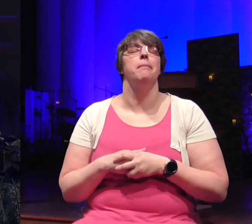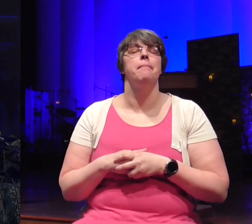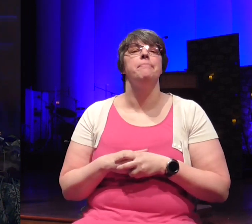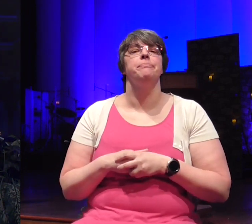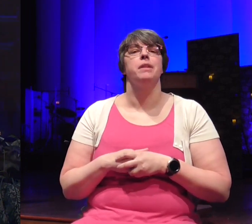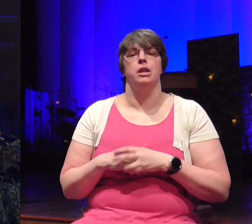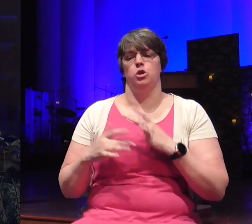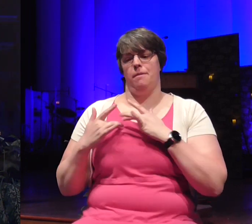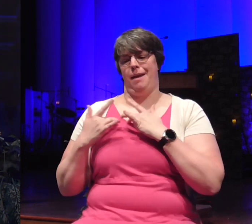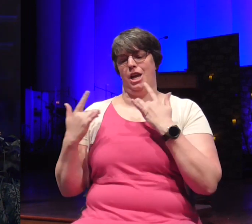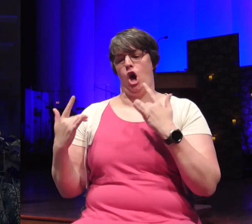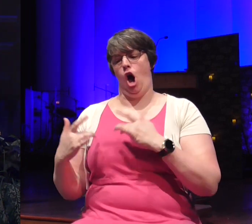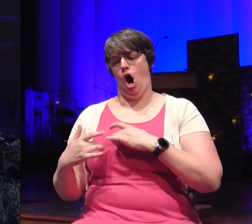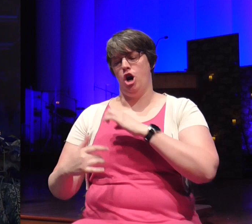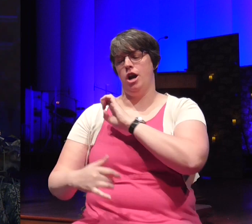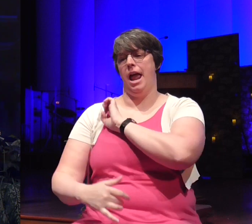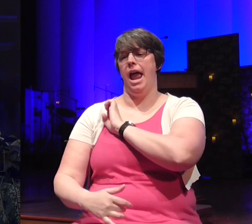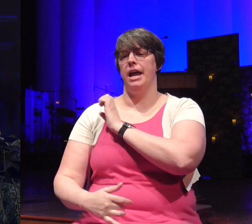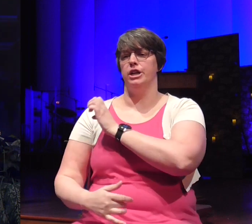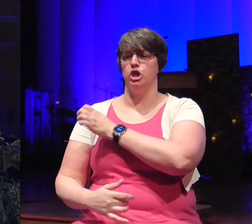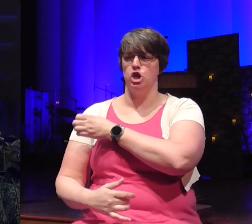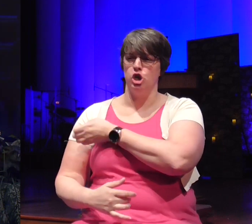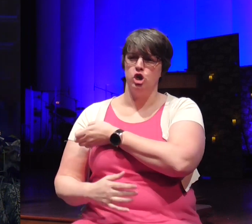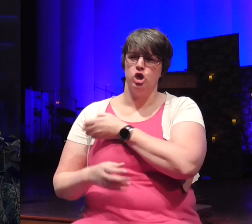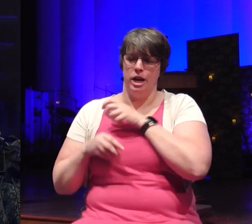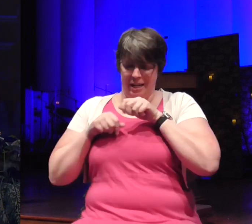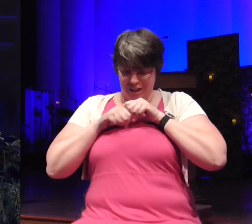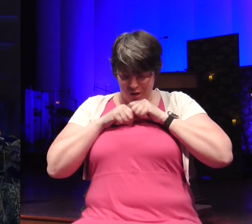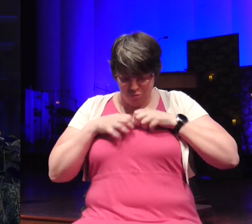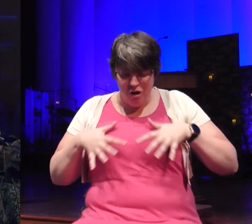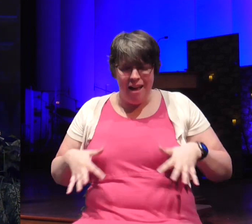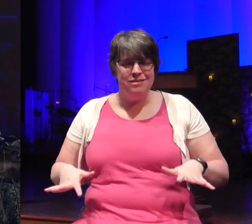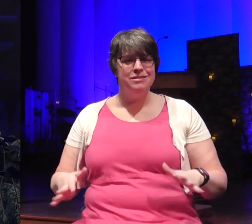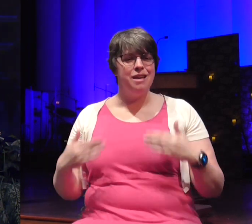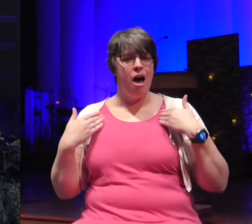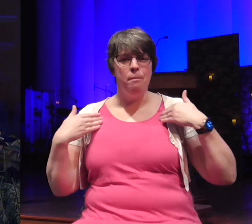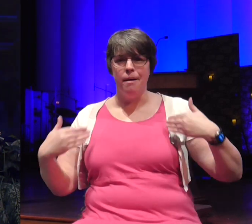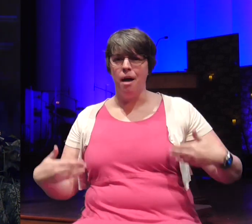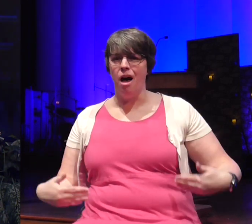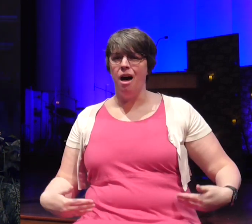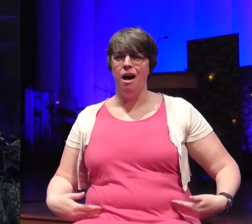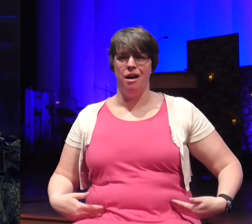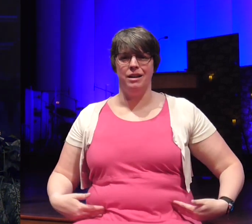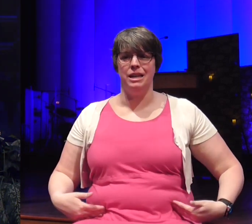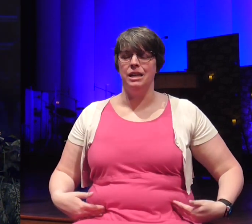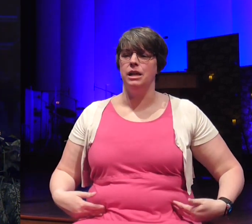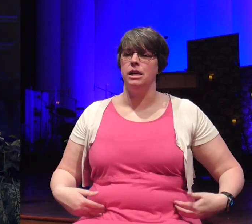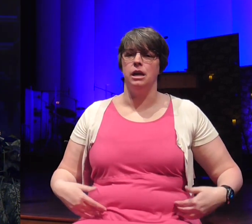This heart energy pours through me, absolving me of my past,